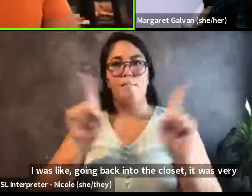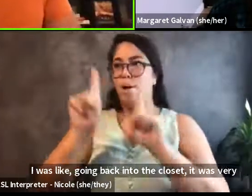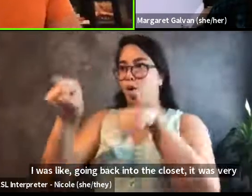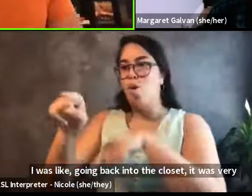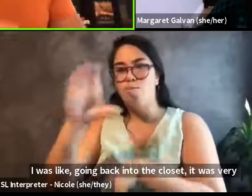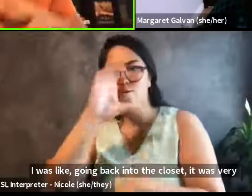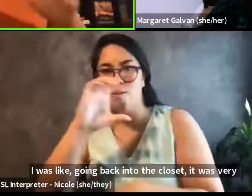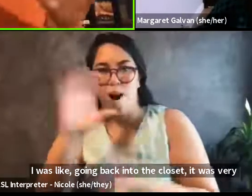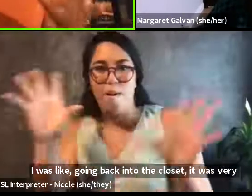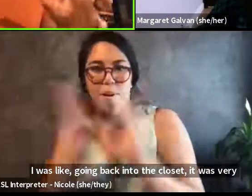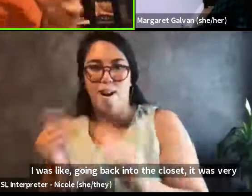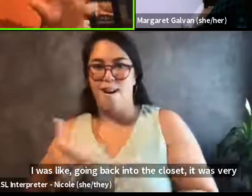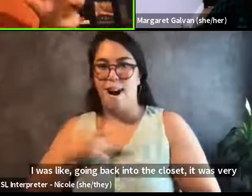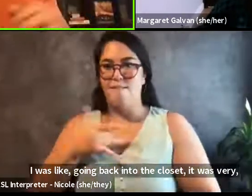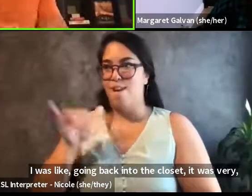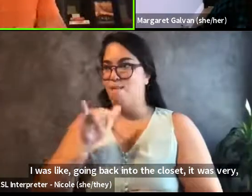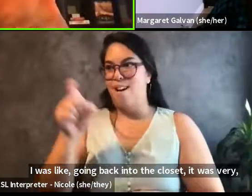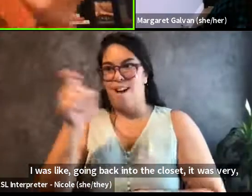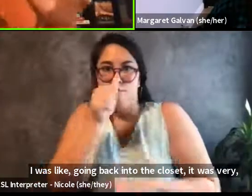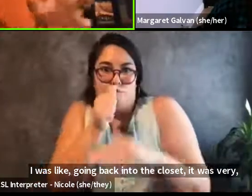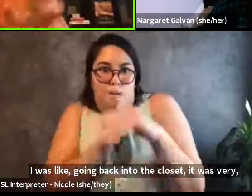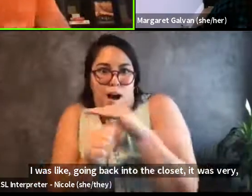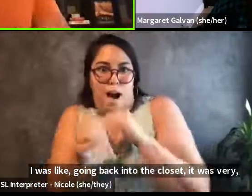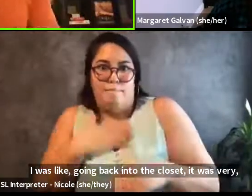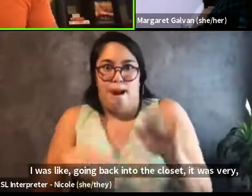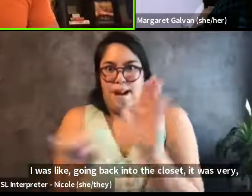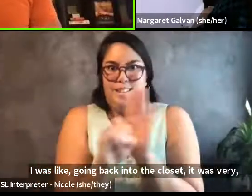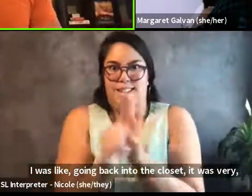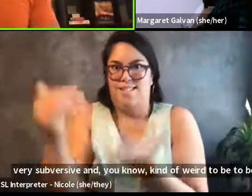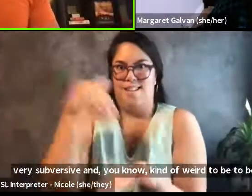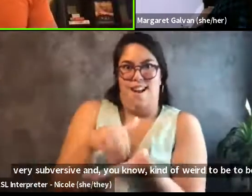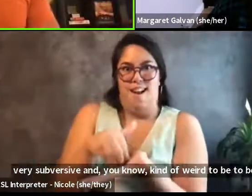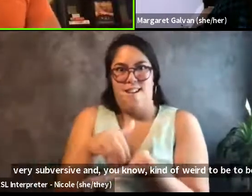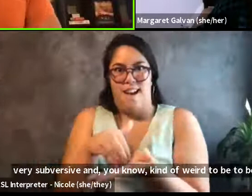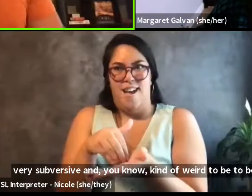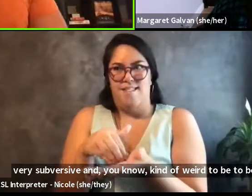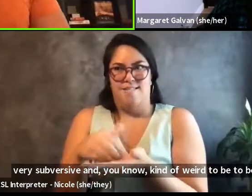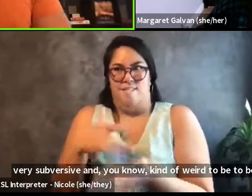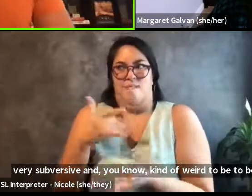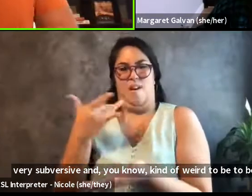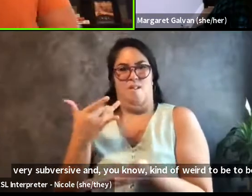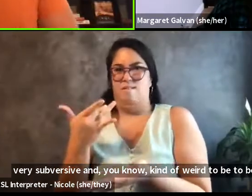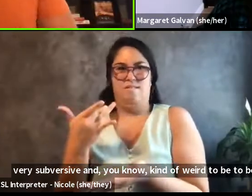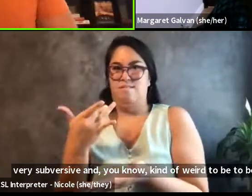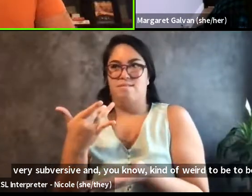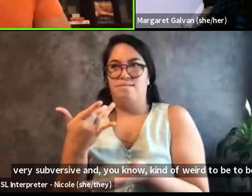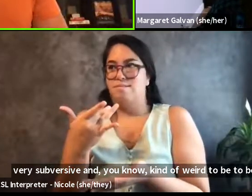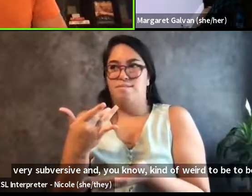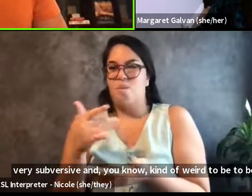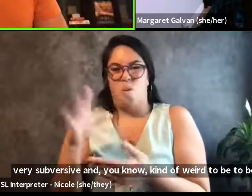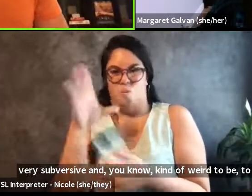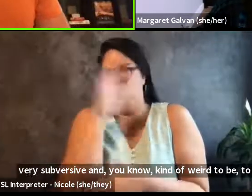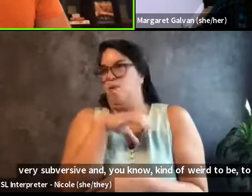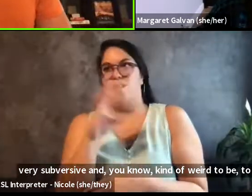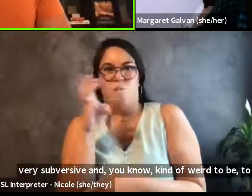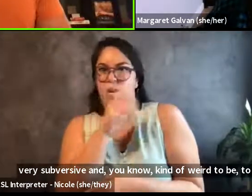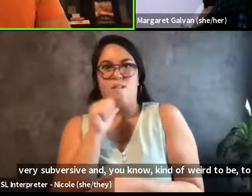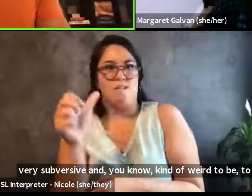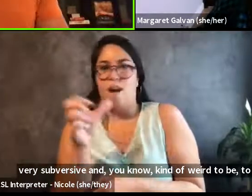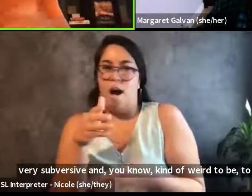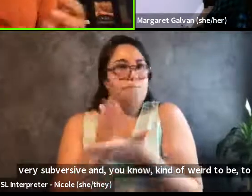very subversive and, you know, kind of weird to be, to be queer then. Um, and, um,